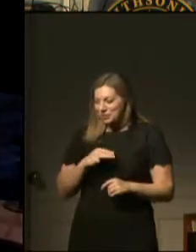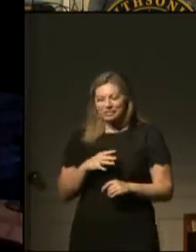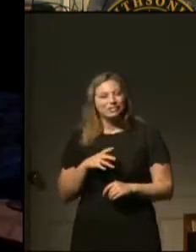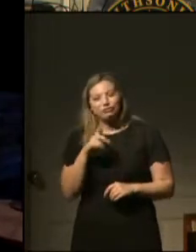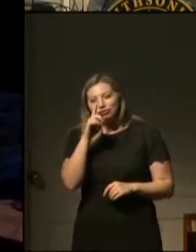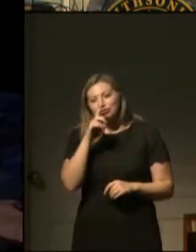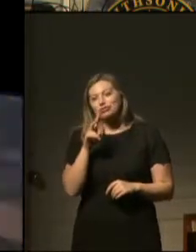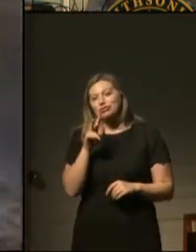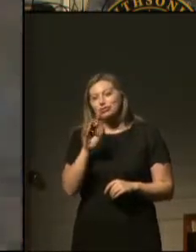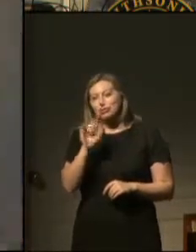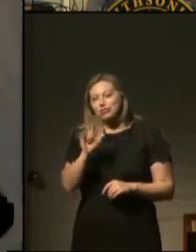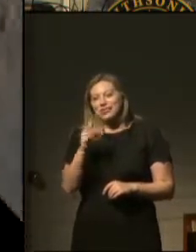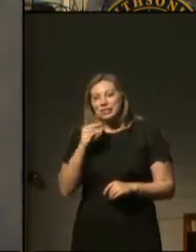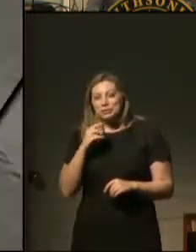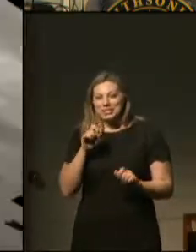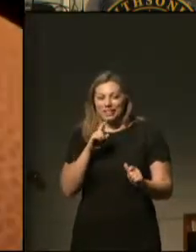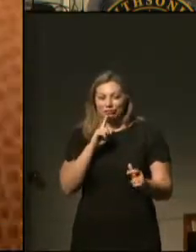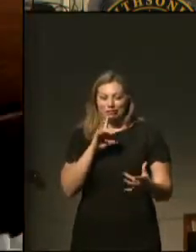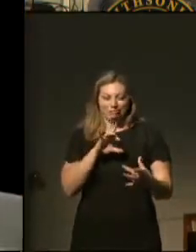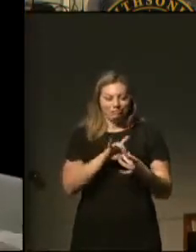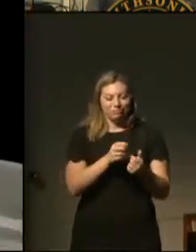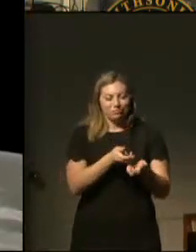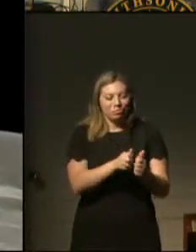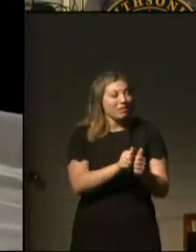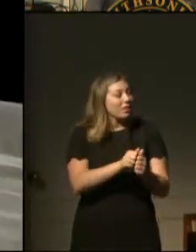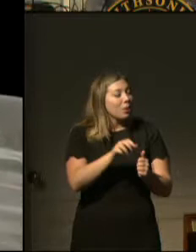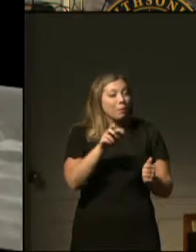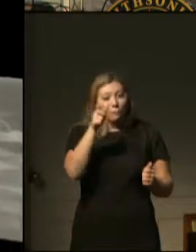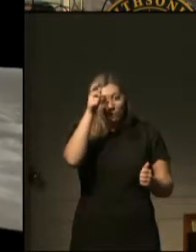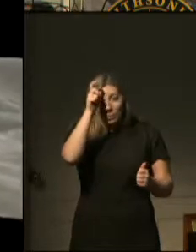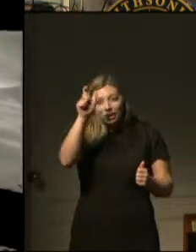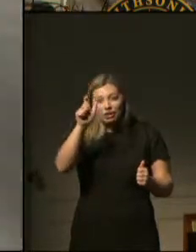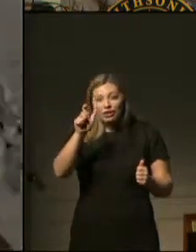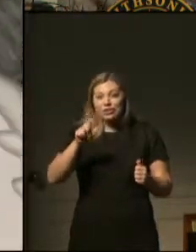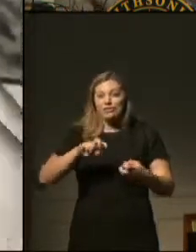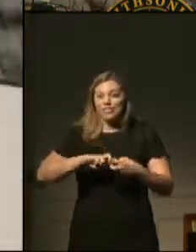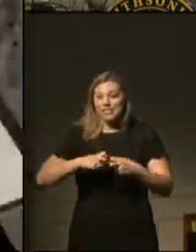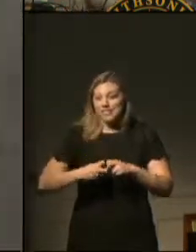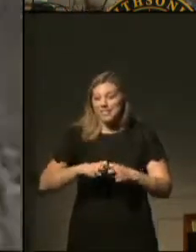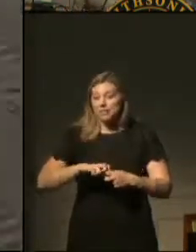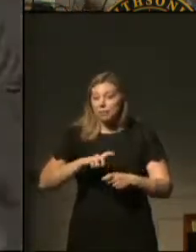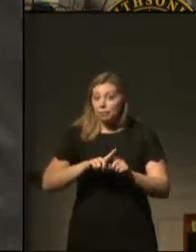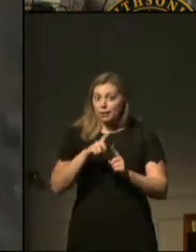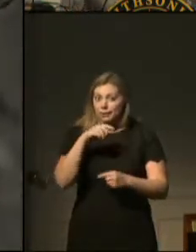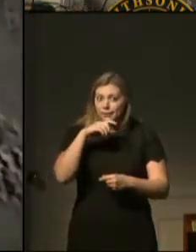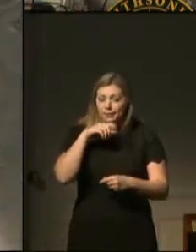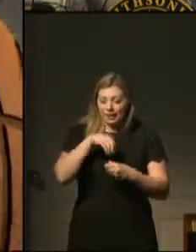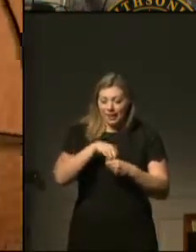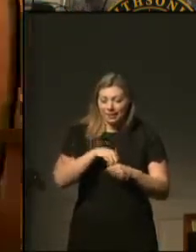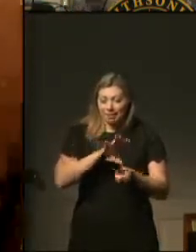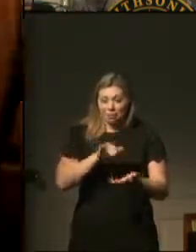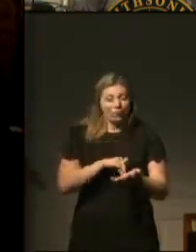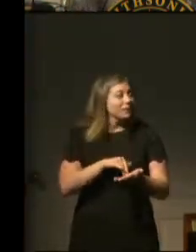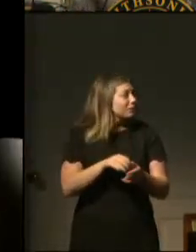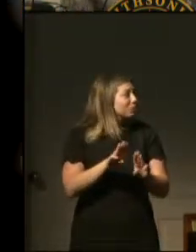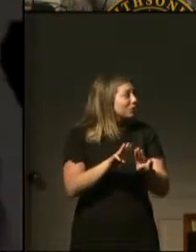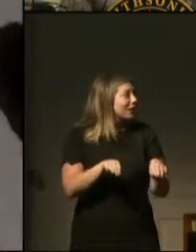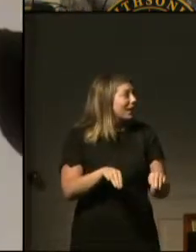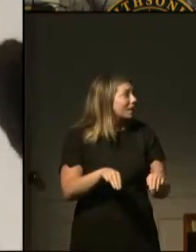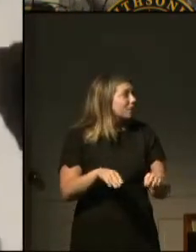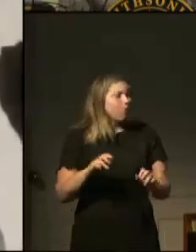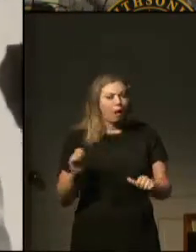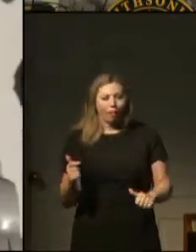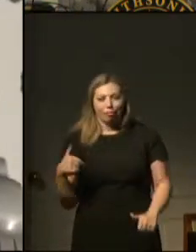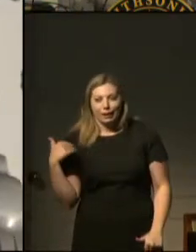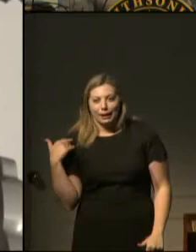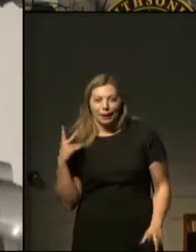with these moon physics, but it's like in the middle of a museum, and it gets all the